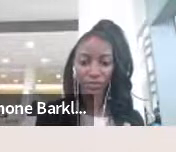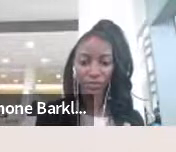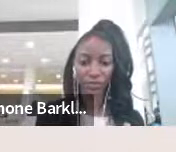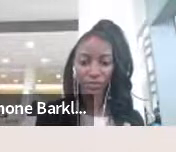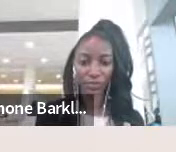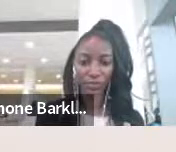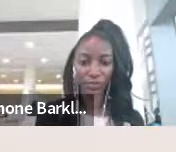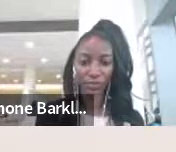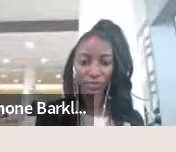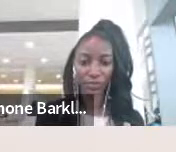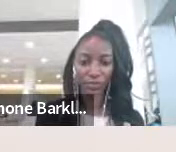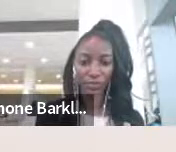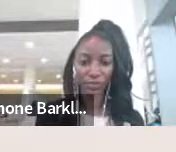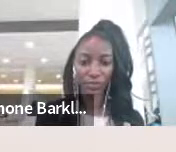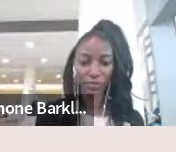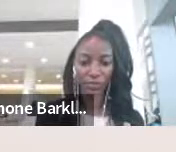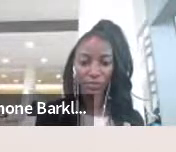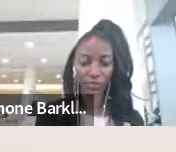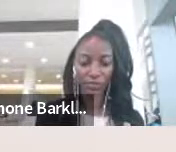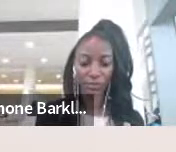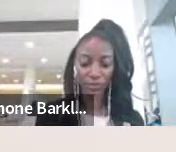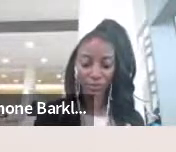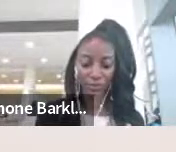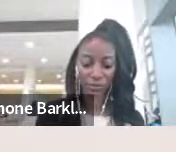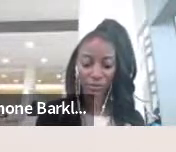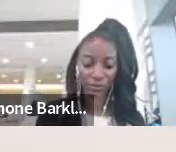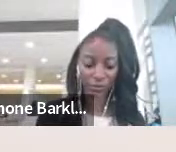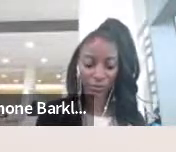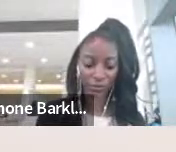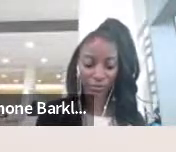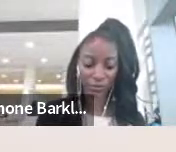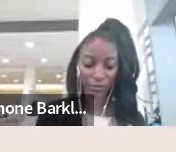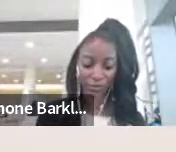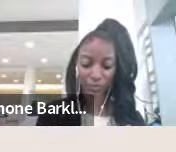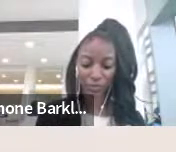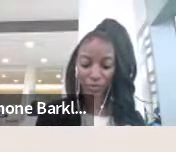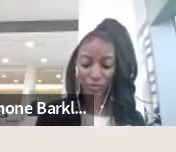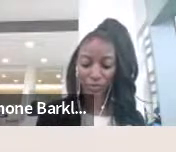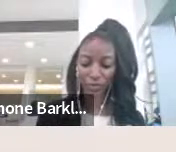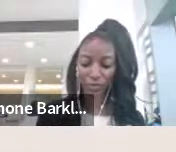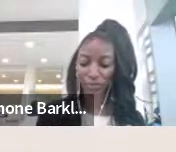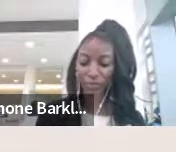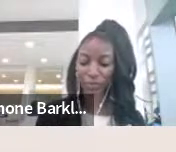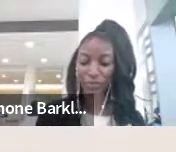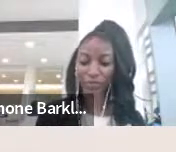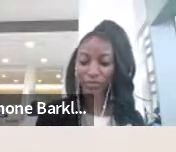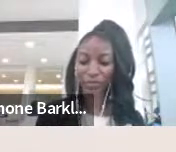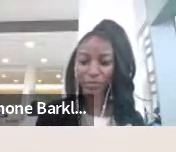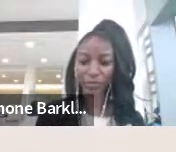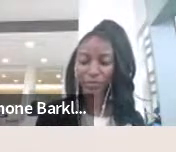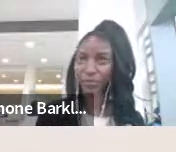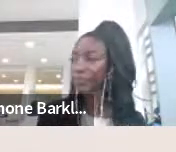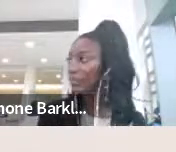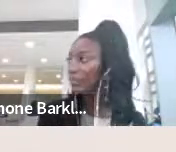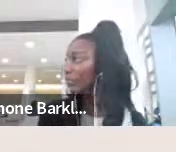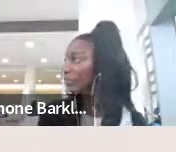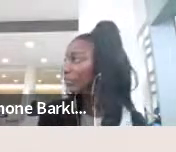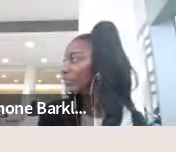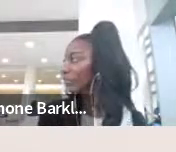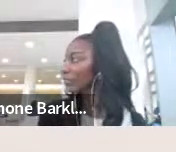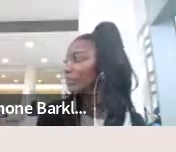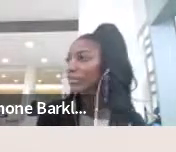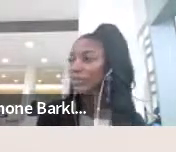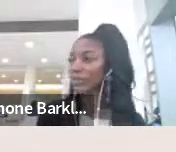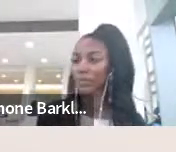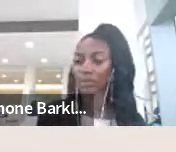passing vessels. Once debris gets to the ocean, it's very difficult to trace the exact source. The bottom line